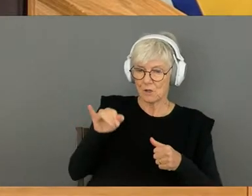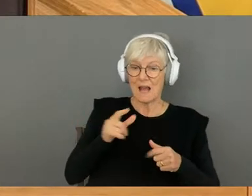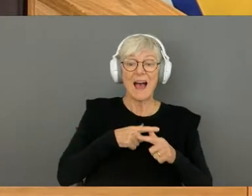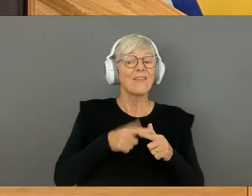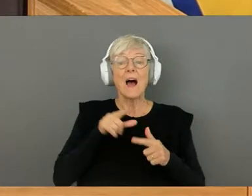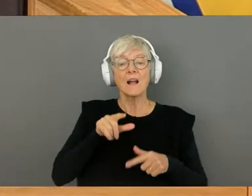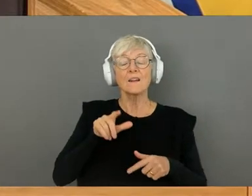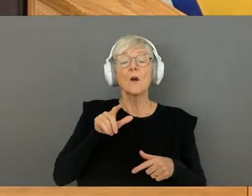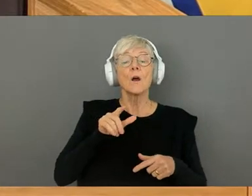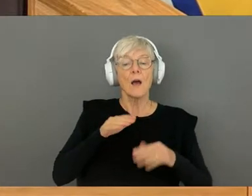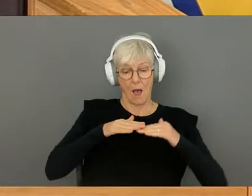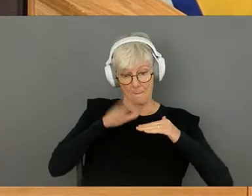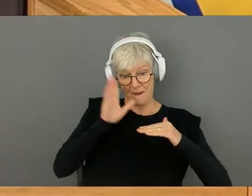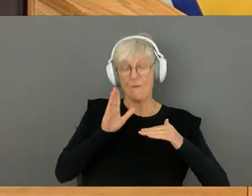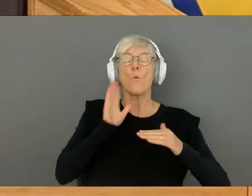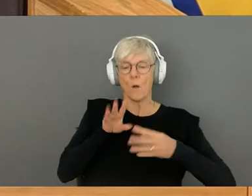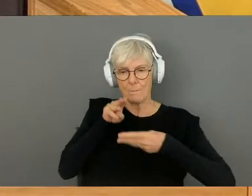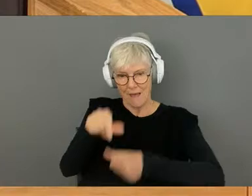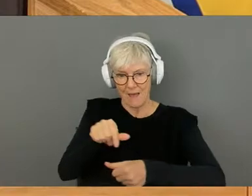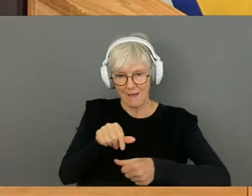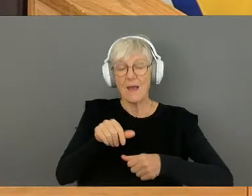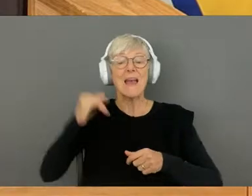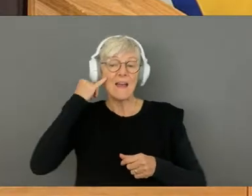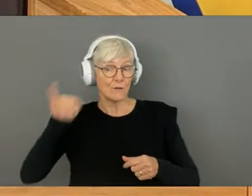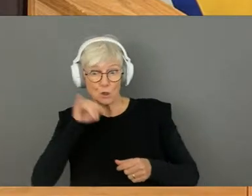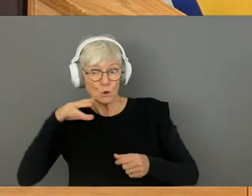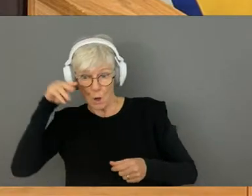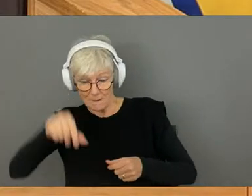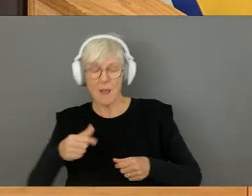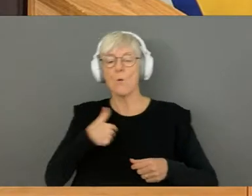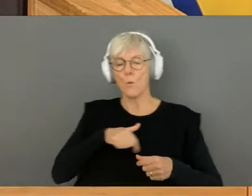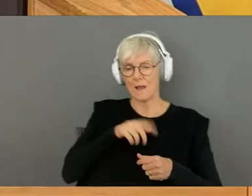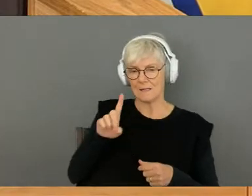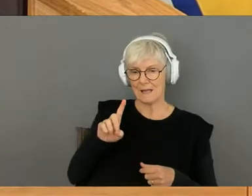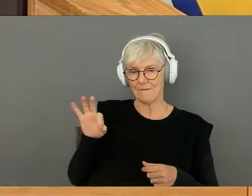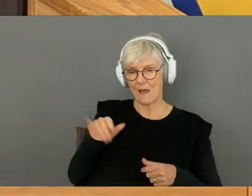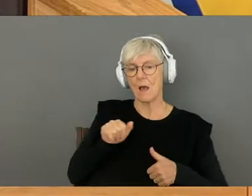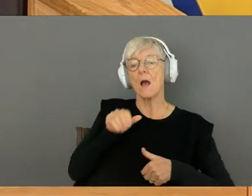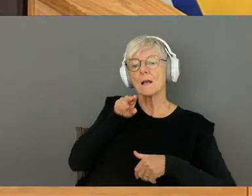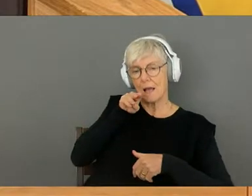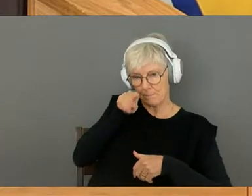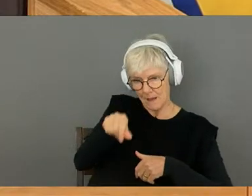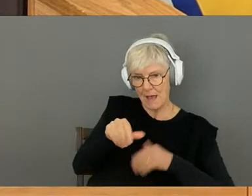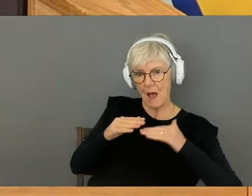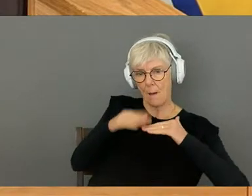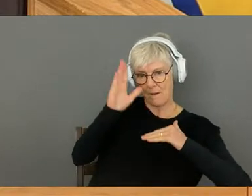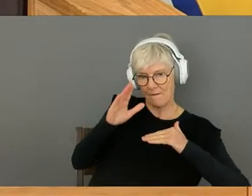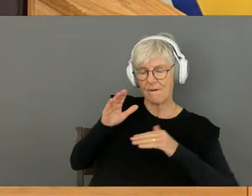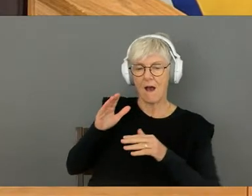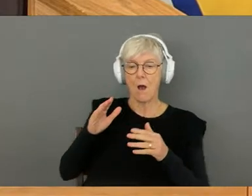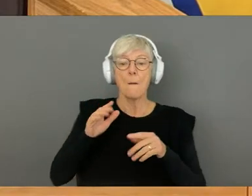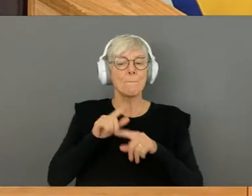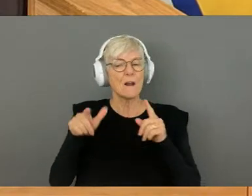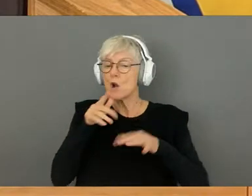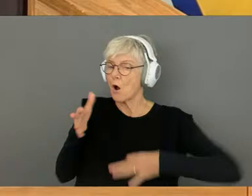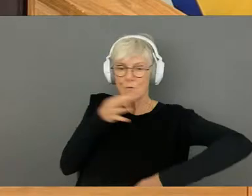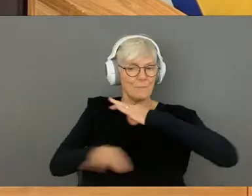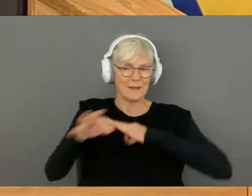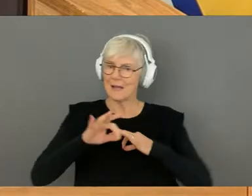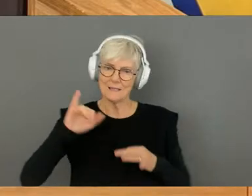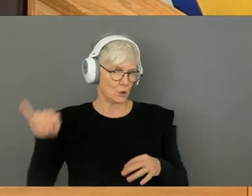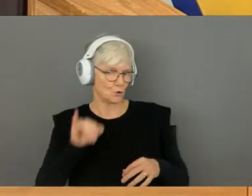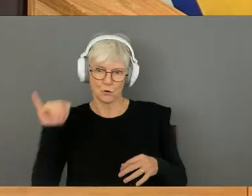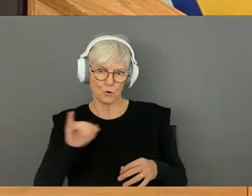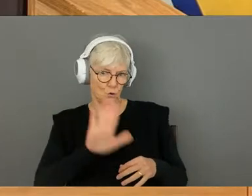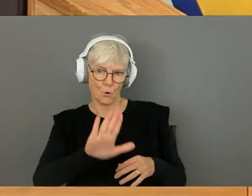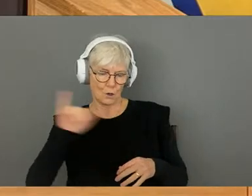insurance does not cover. DFA is not a replacement for insurance, and I want to say that again. The disaster financial